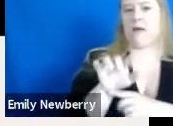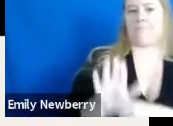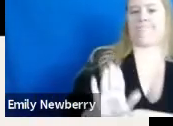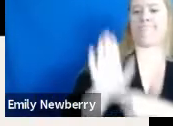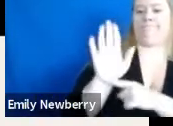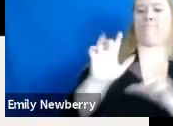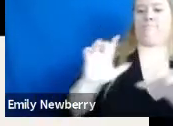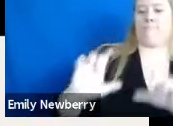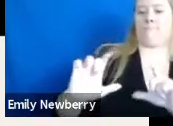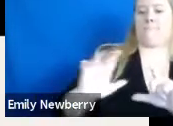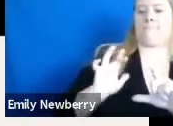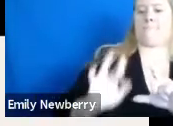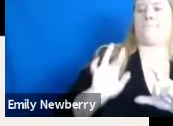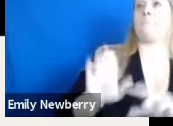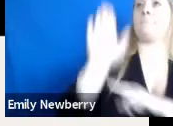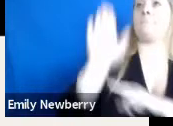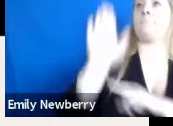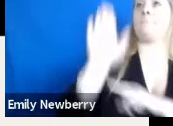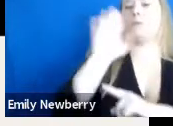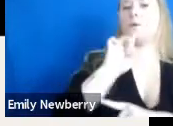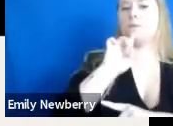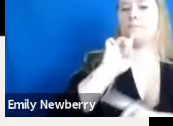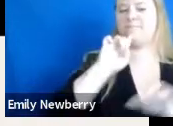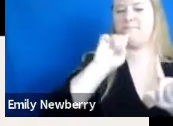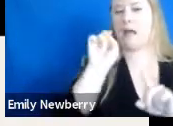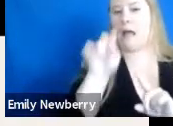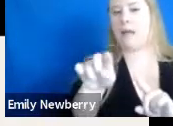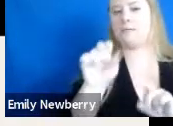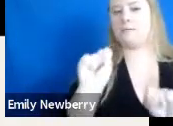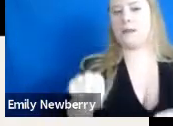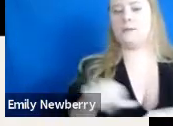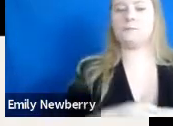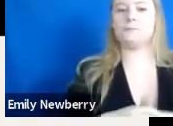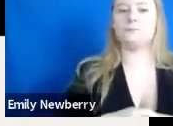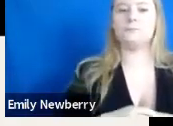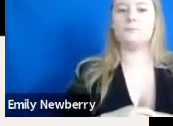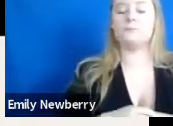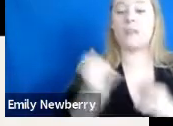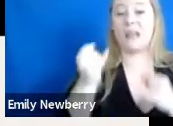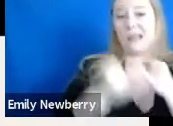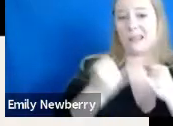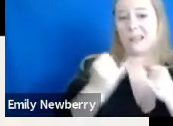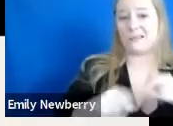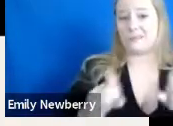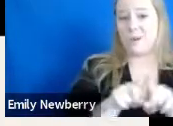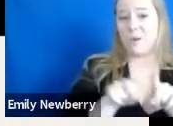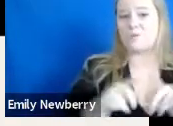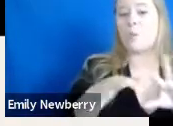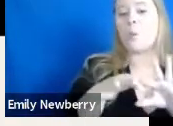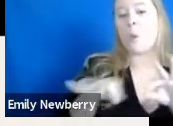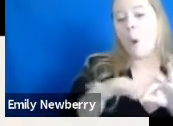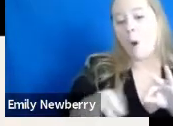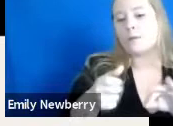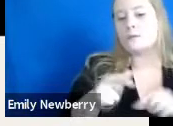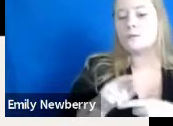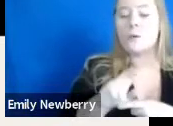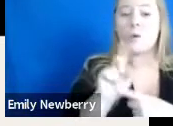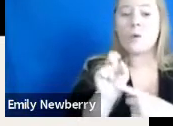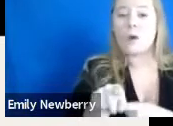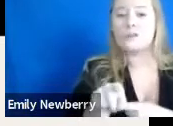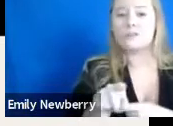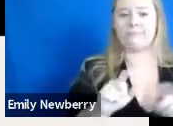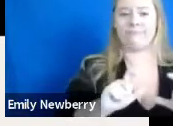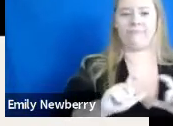you. And lastly, for any other comments or questions that you may want to